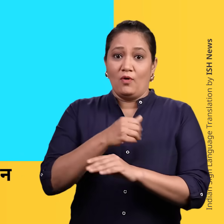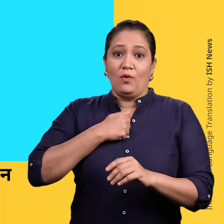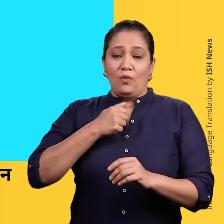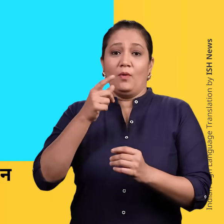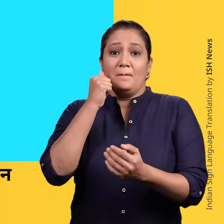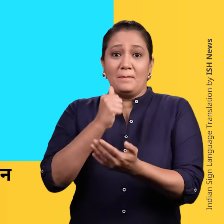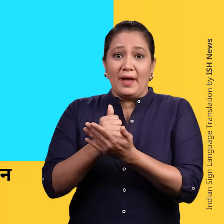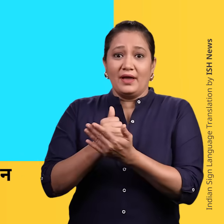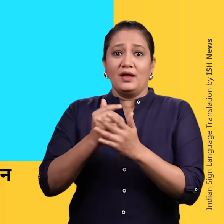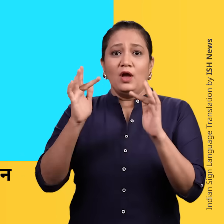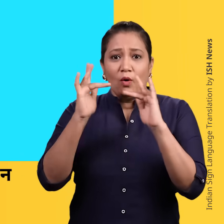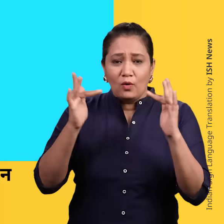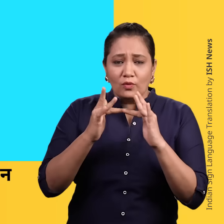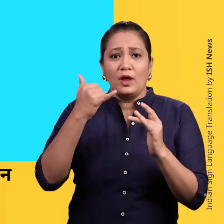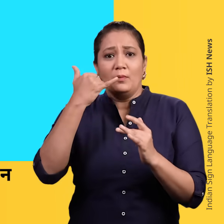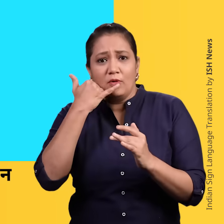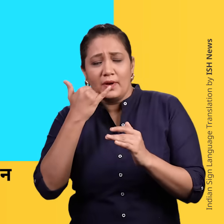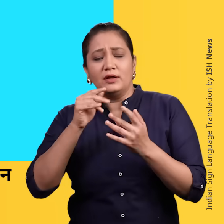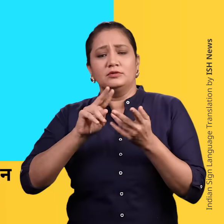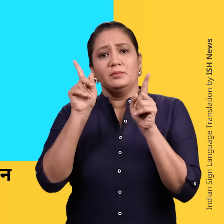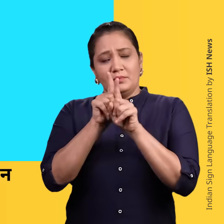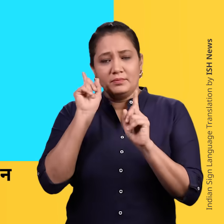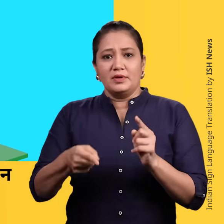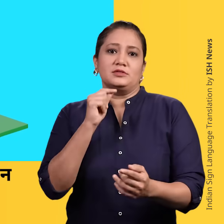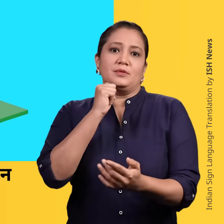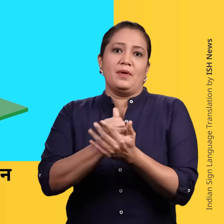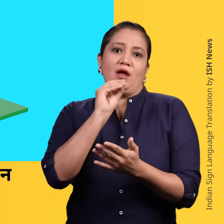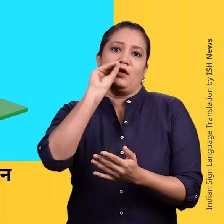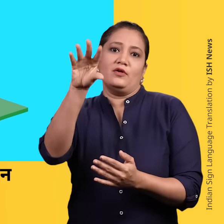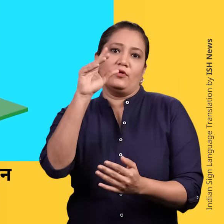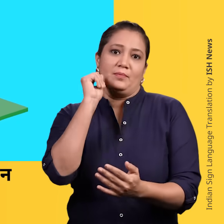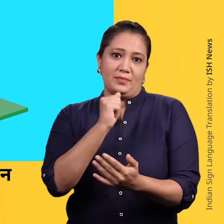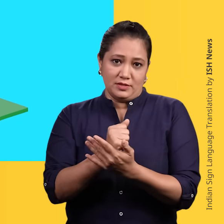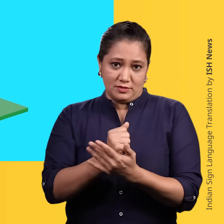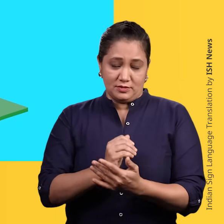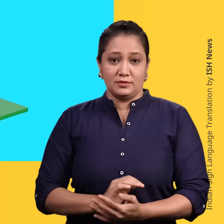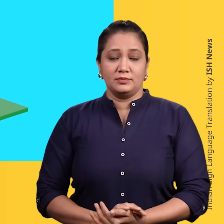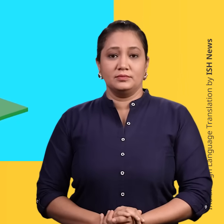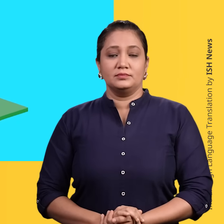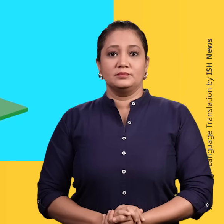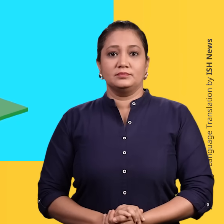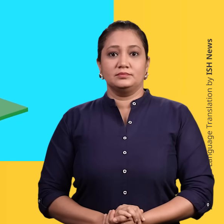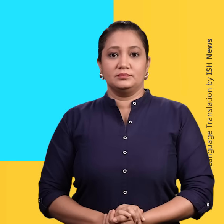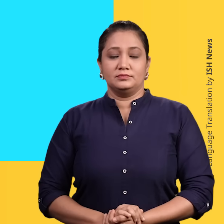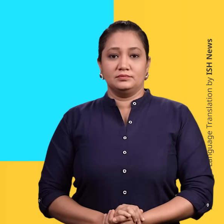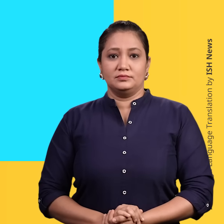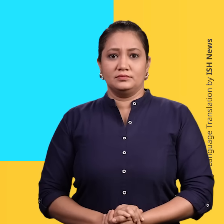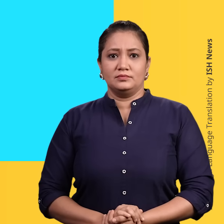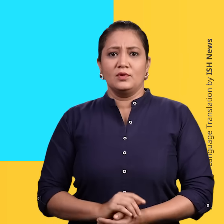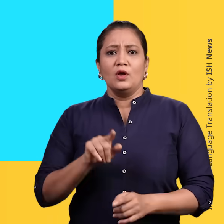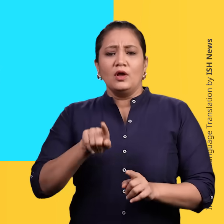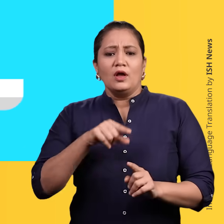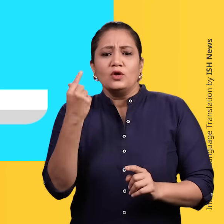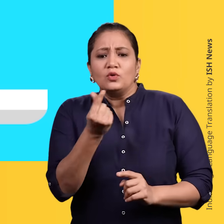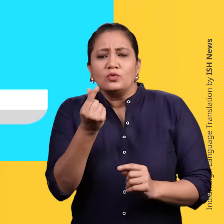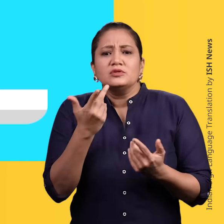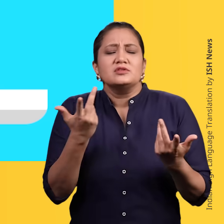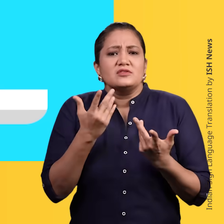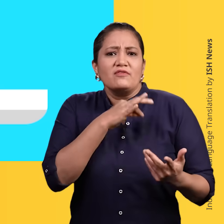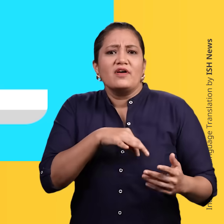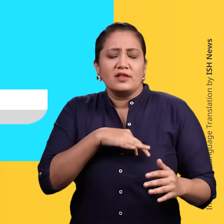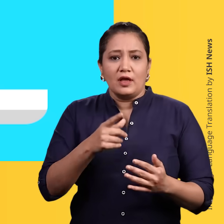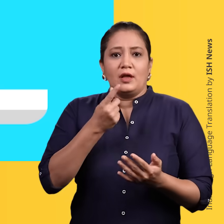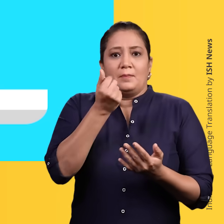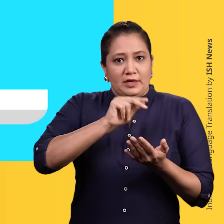to register for online mobile banking facilities with the bank. One can use this